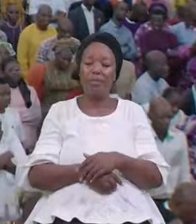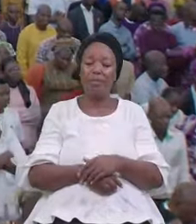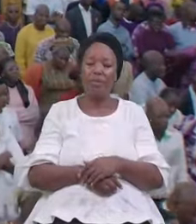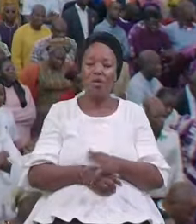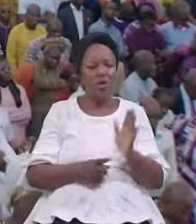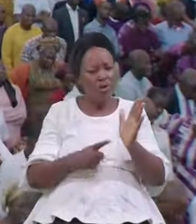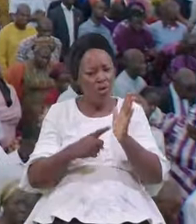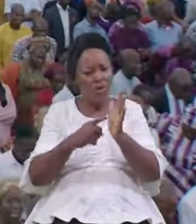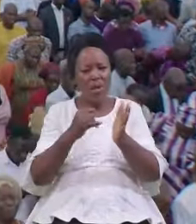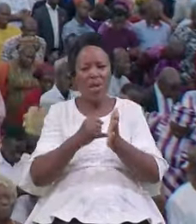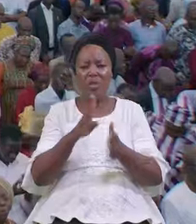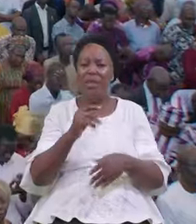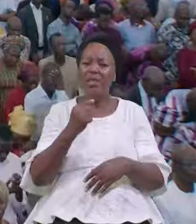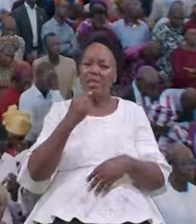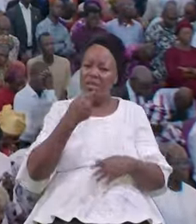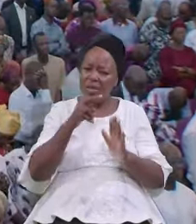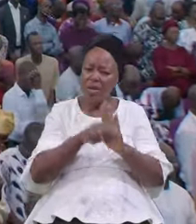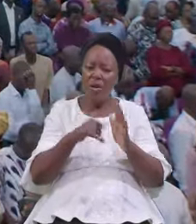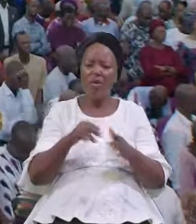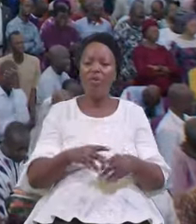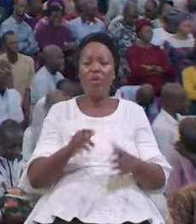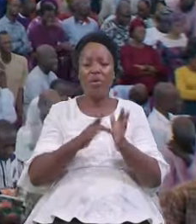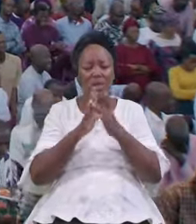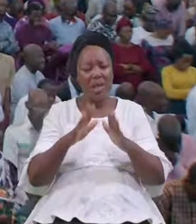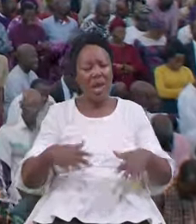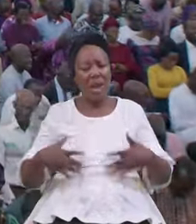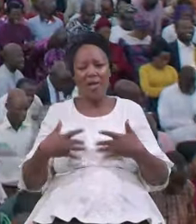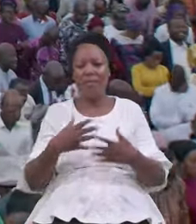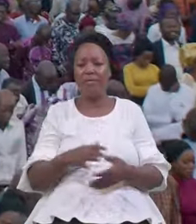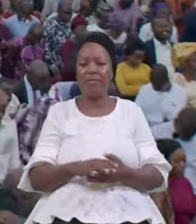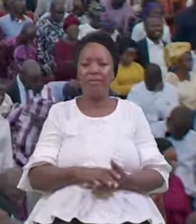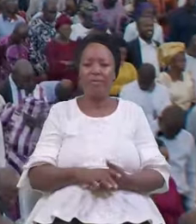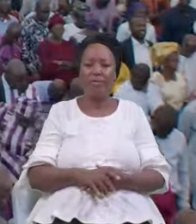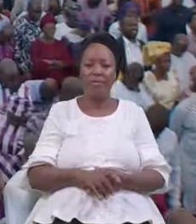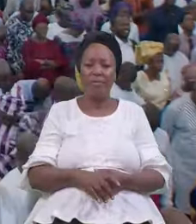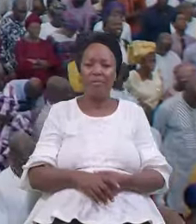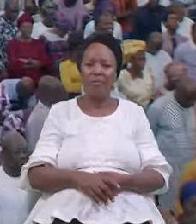Show by the seriousness of your Christian profession.